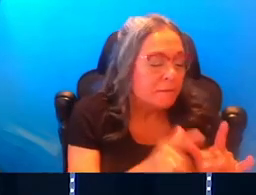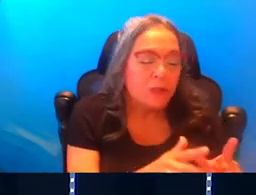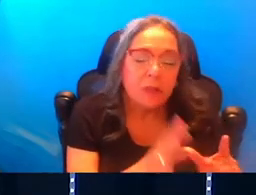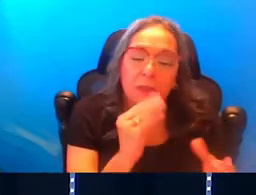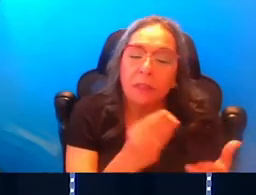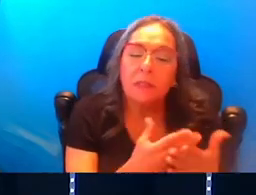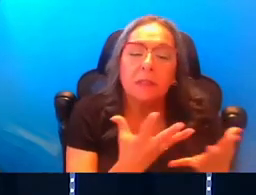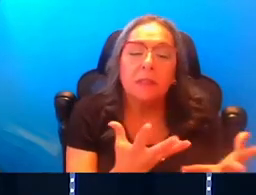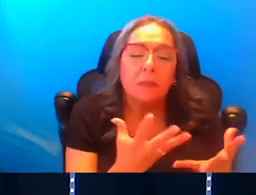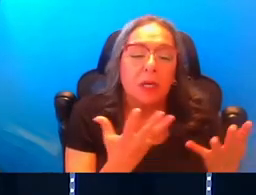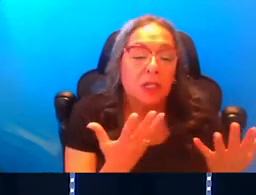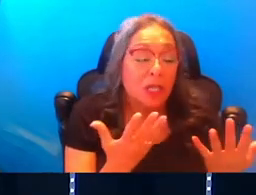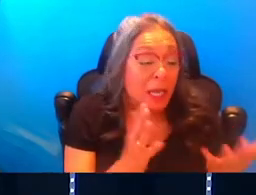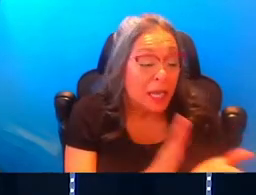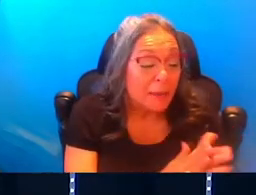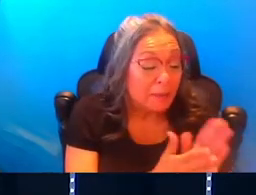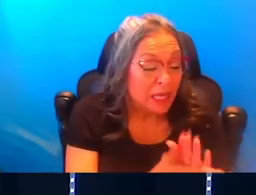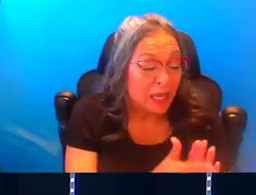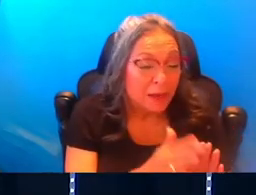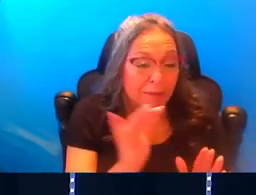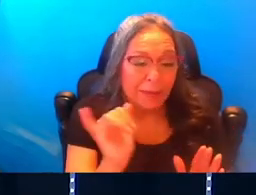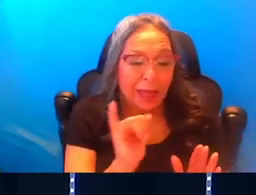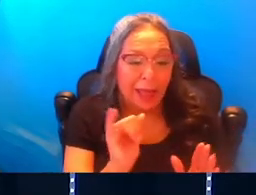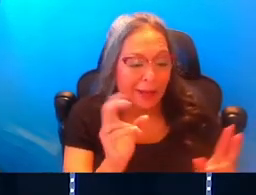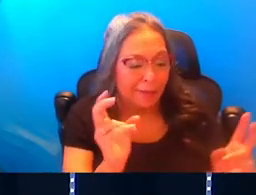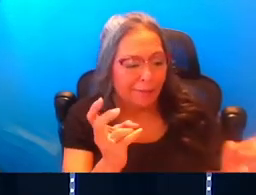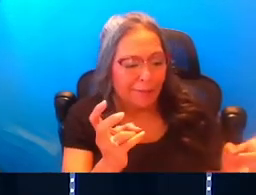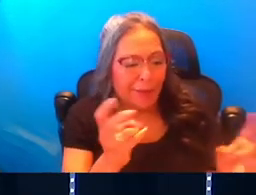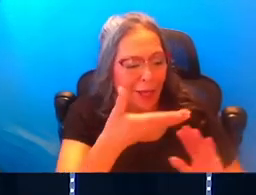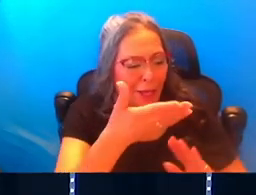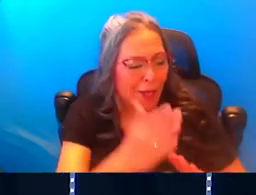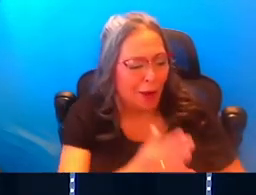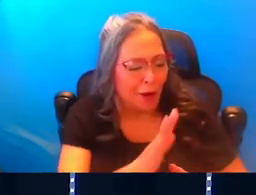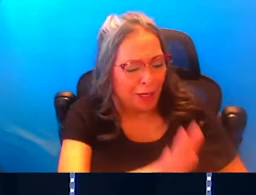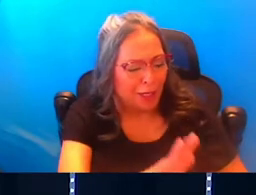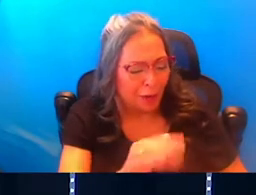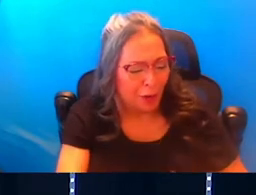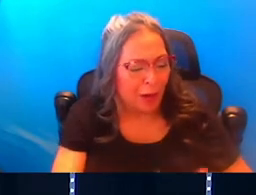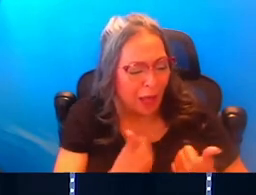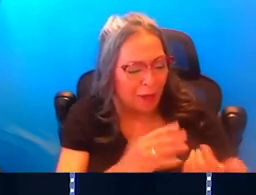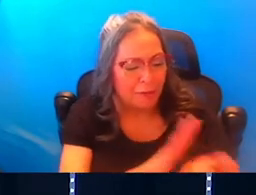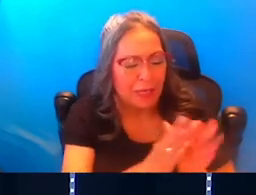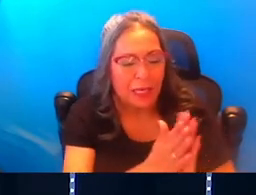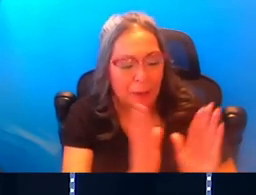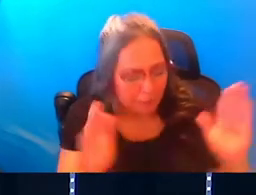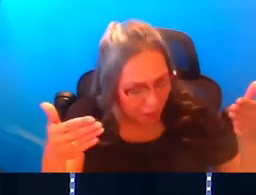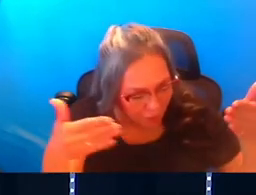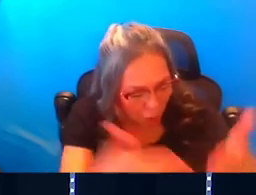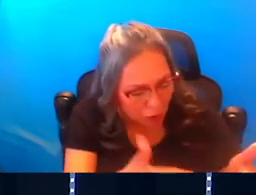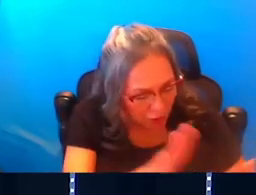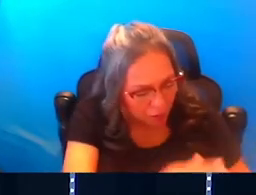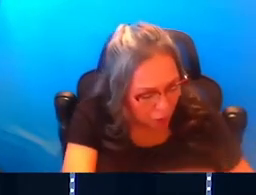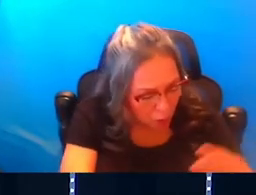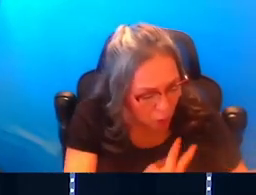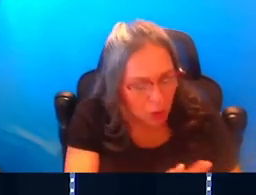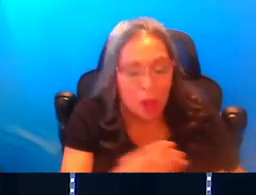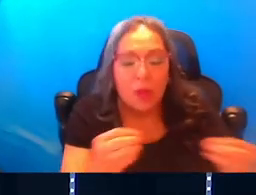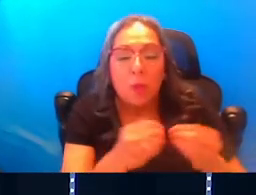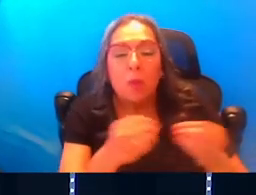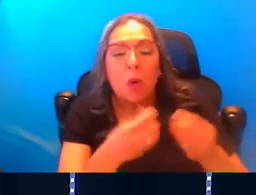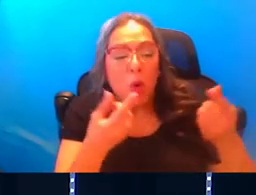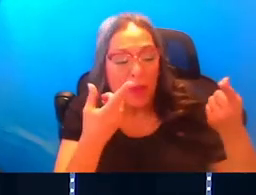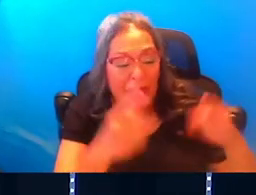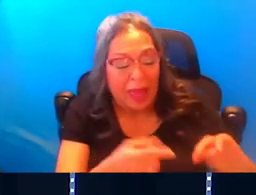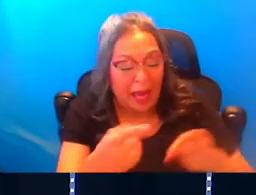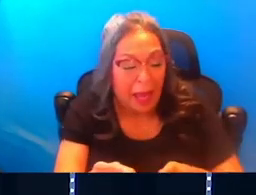He's become God in your life. And he's become the center of your world. And the more you make him that way, the more